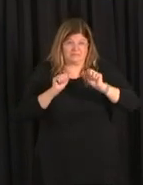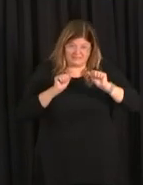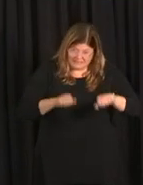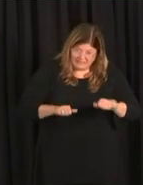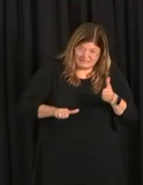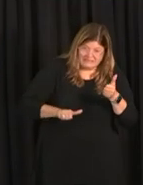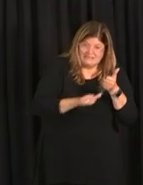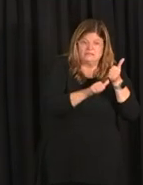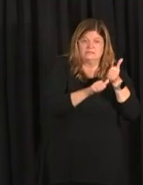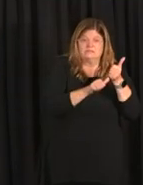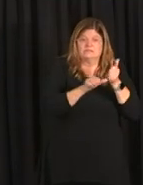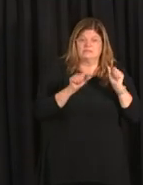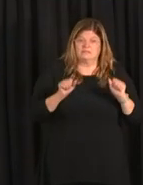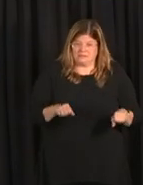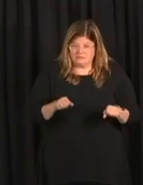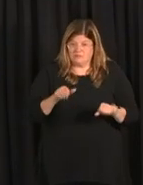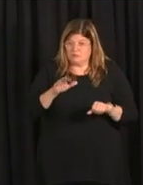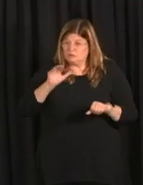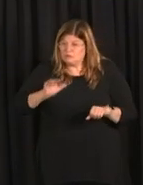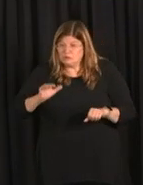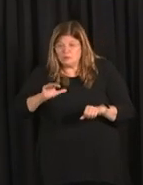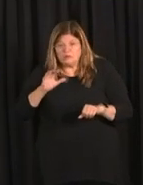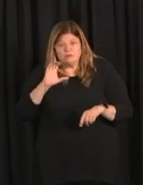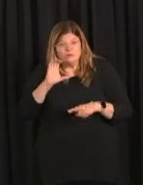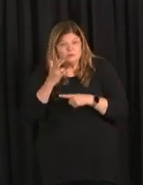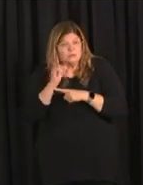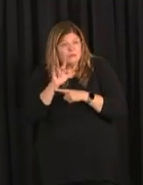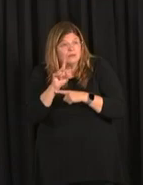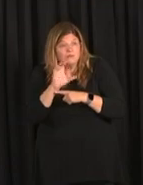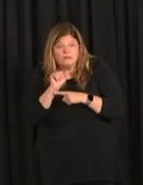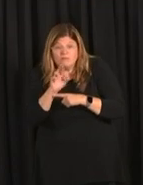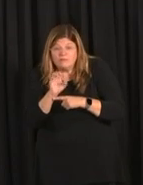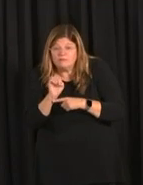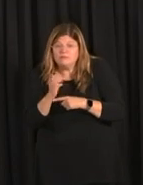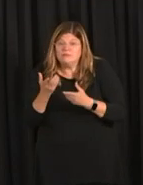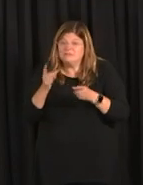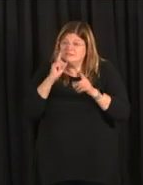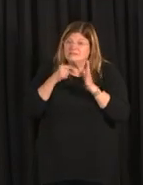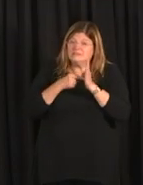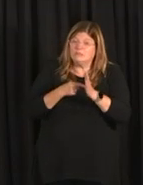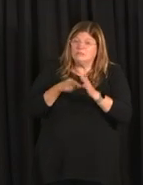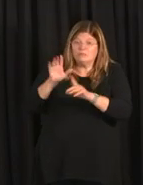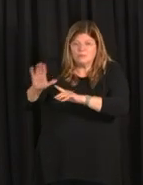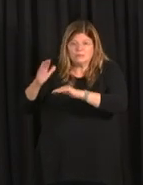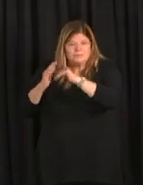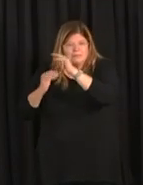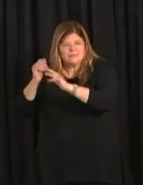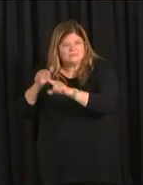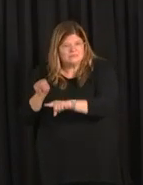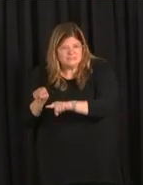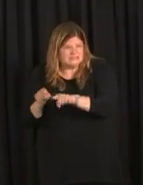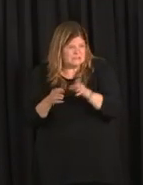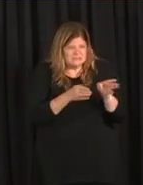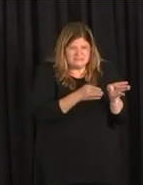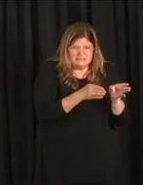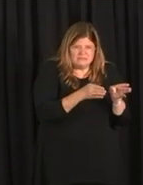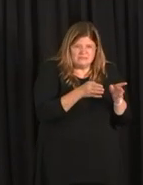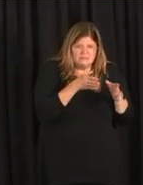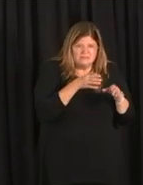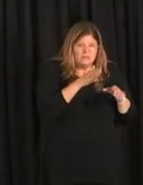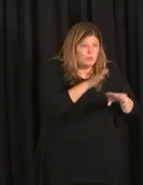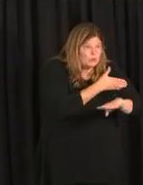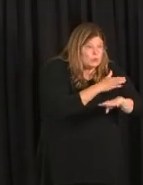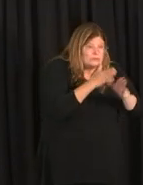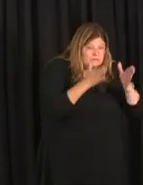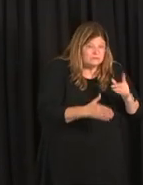assistance. Child care facilities come to mind as an example. And so while there's no question but